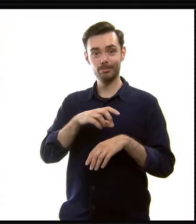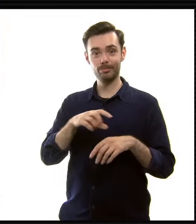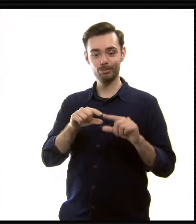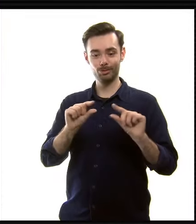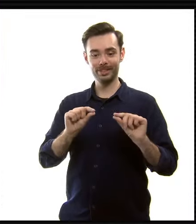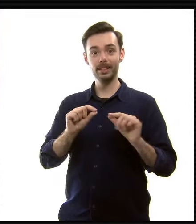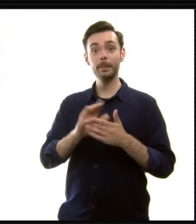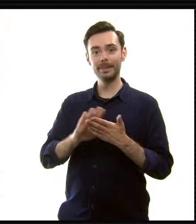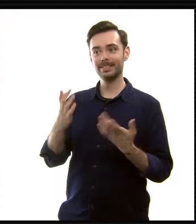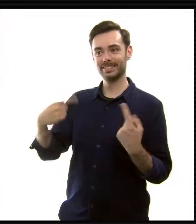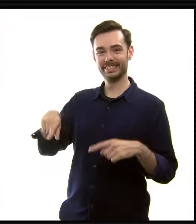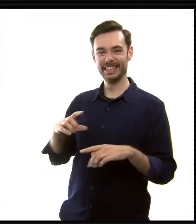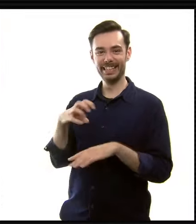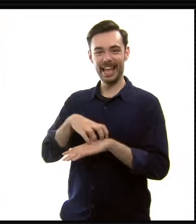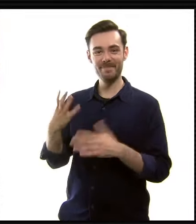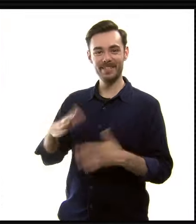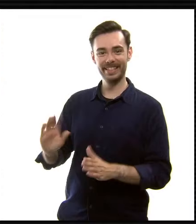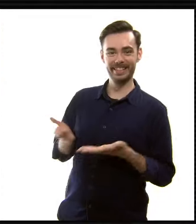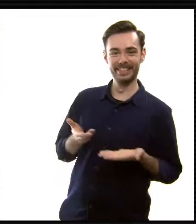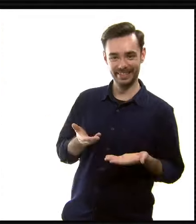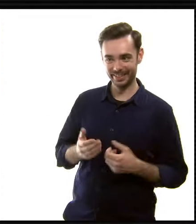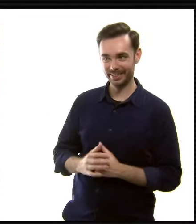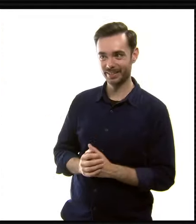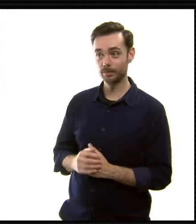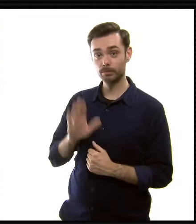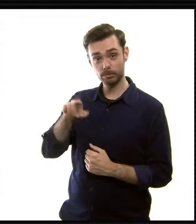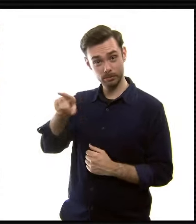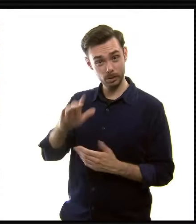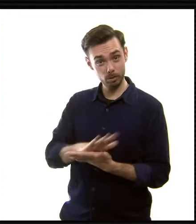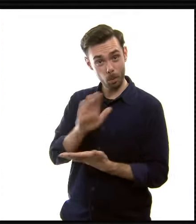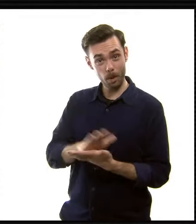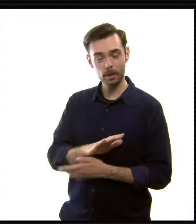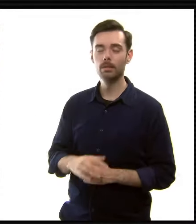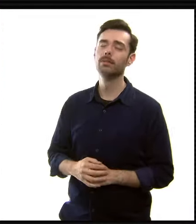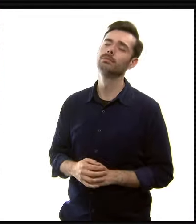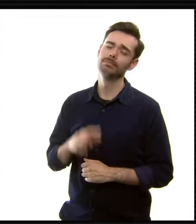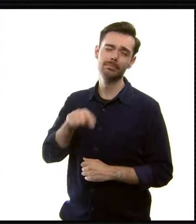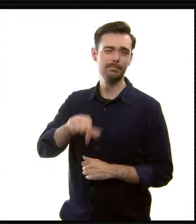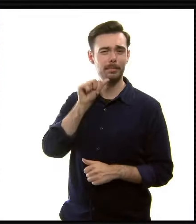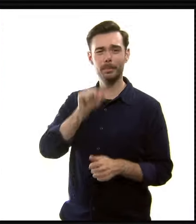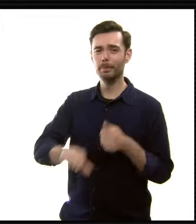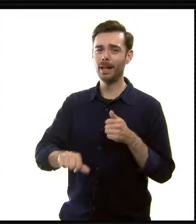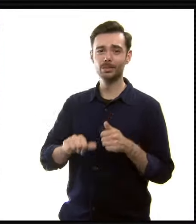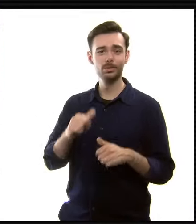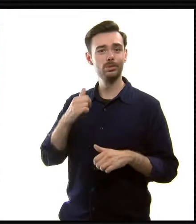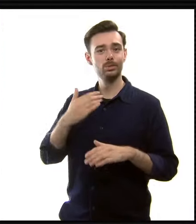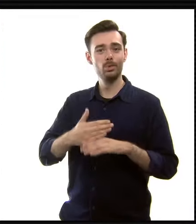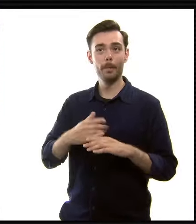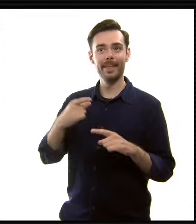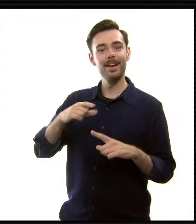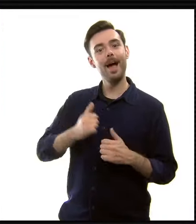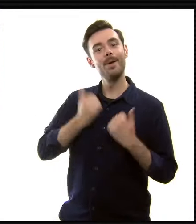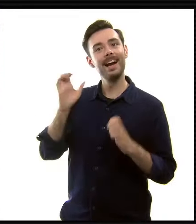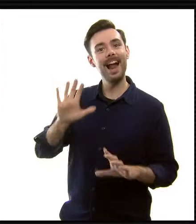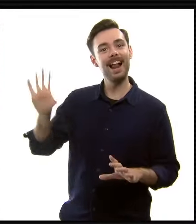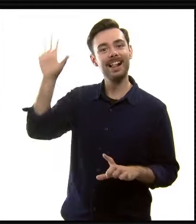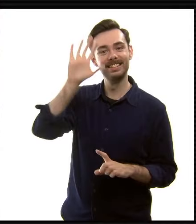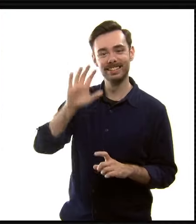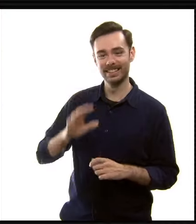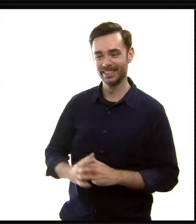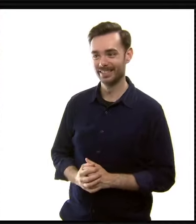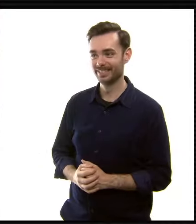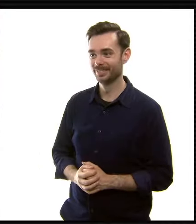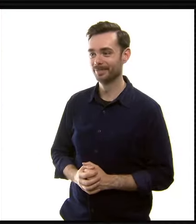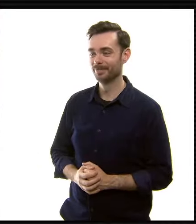a LEGO Star Wars designer. Oh yeah, I really do believe this is the best job in the galaxy. I'm telling you,